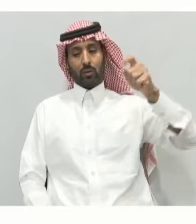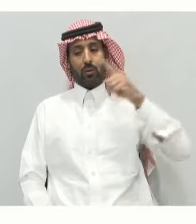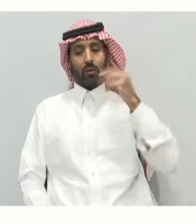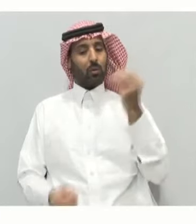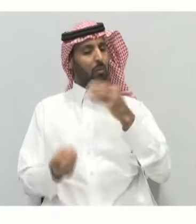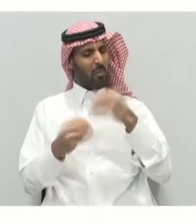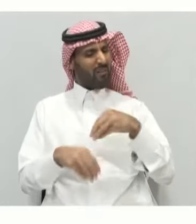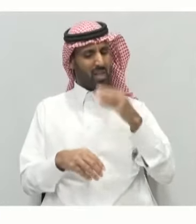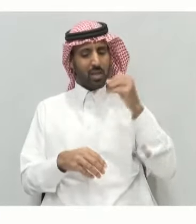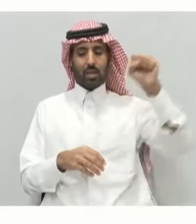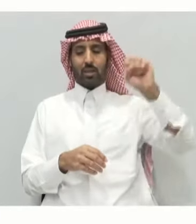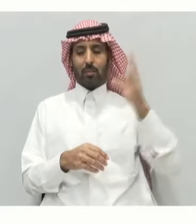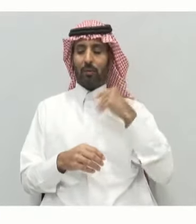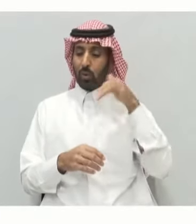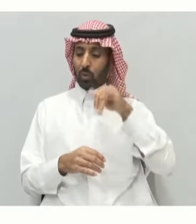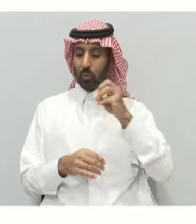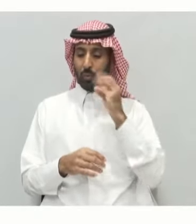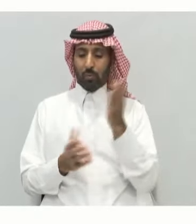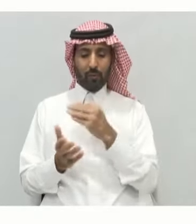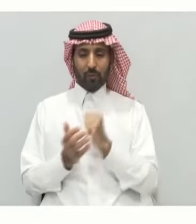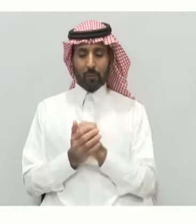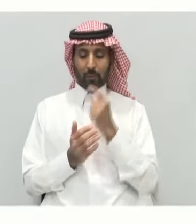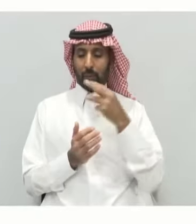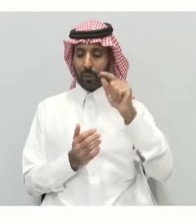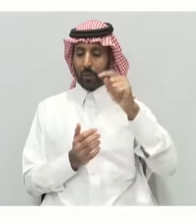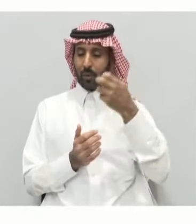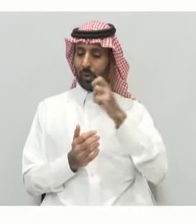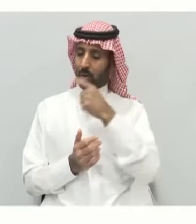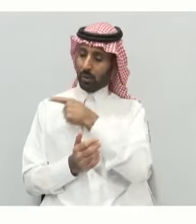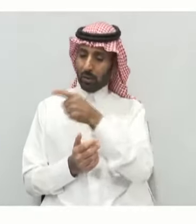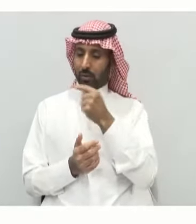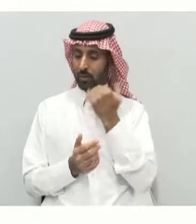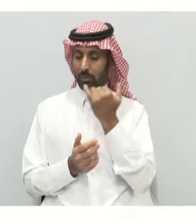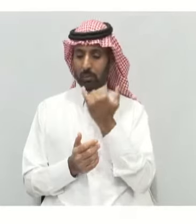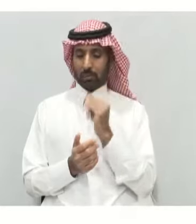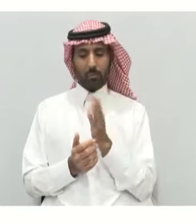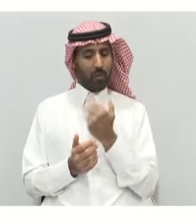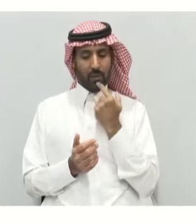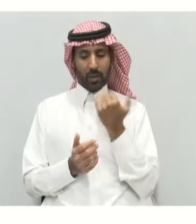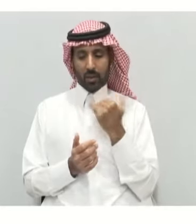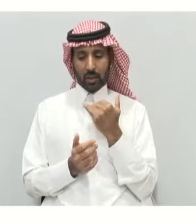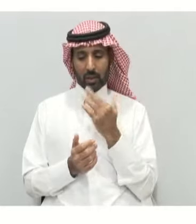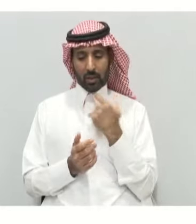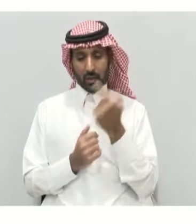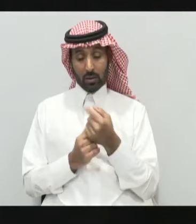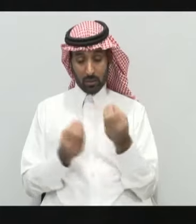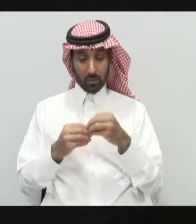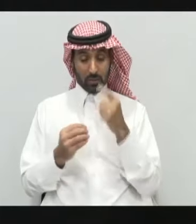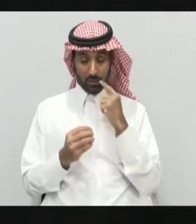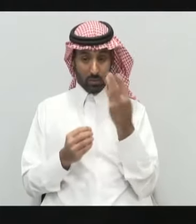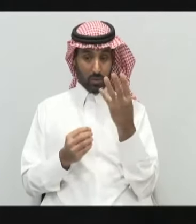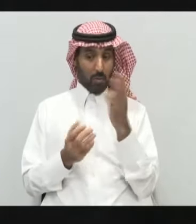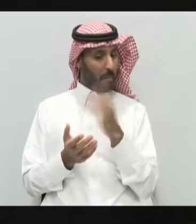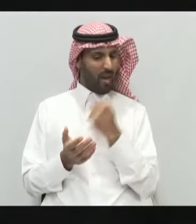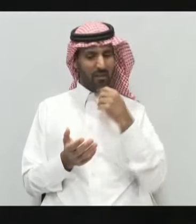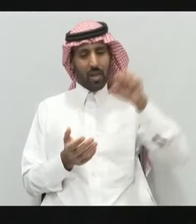we speak English, and they speak English. But with the